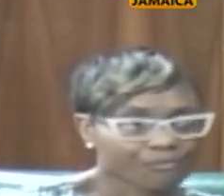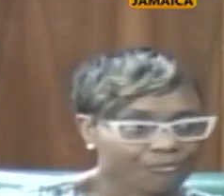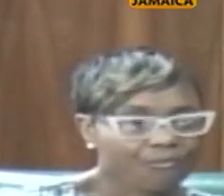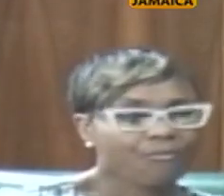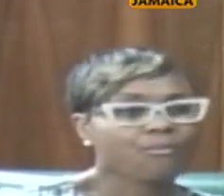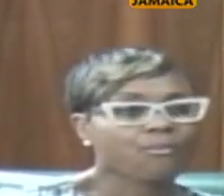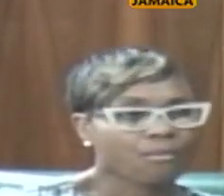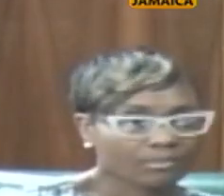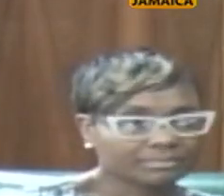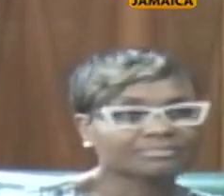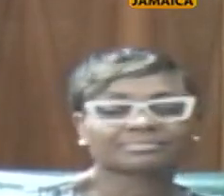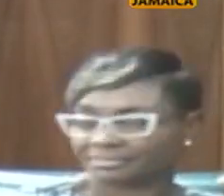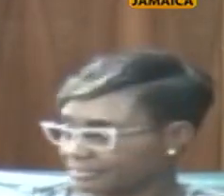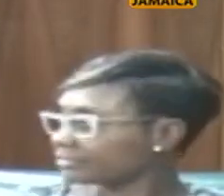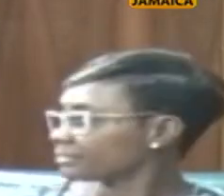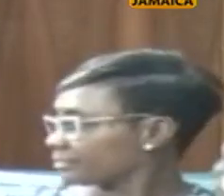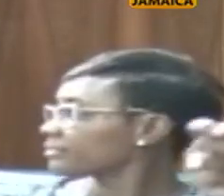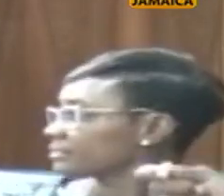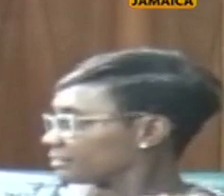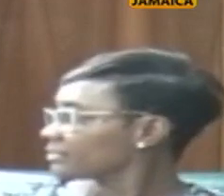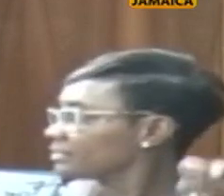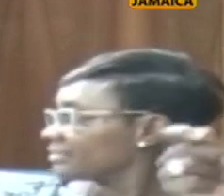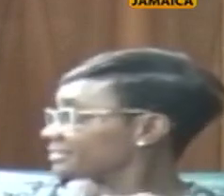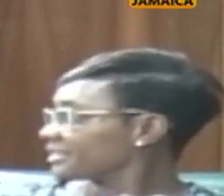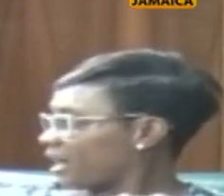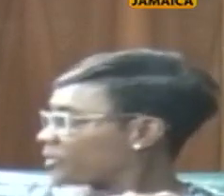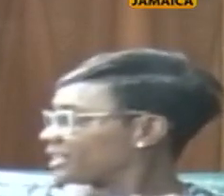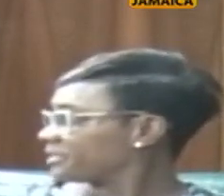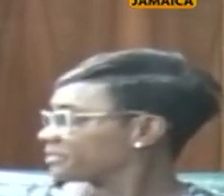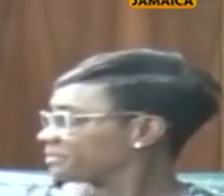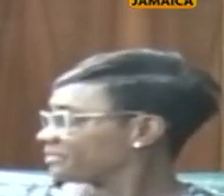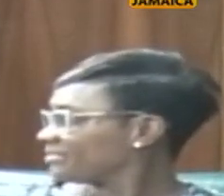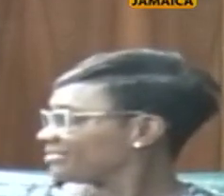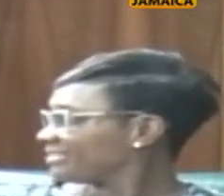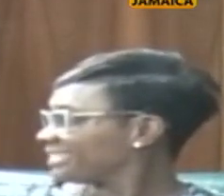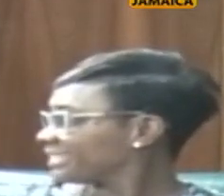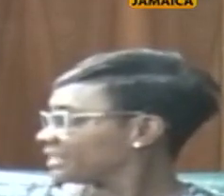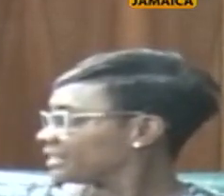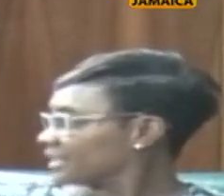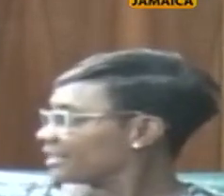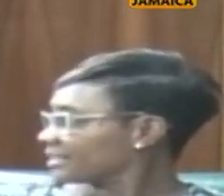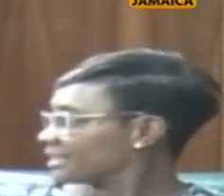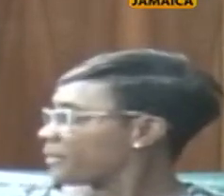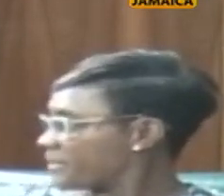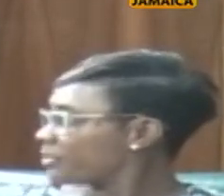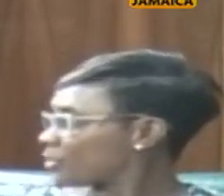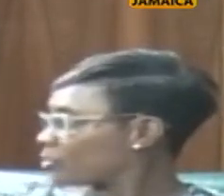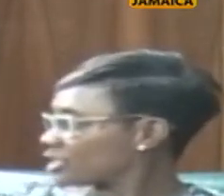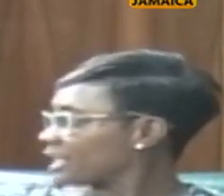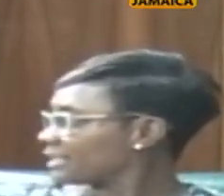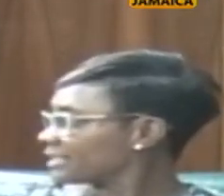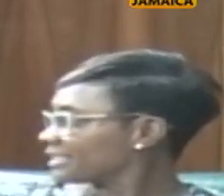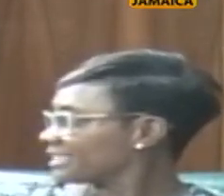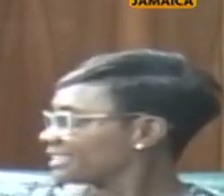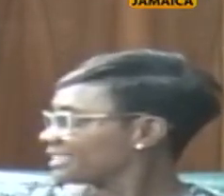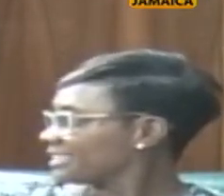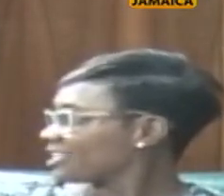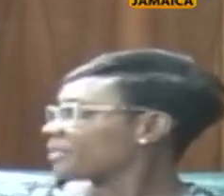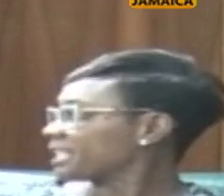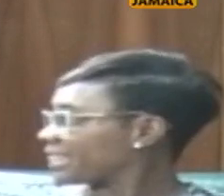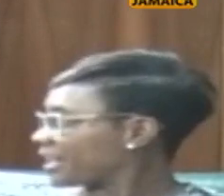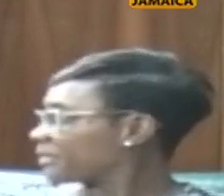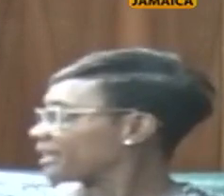constituencies, particularly as it relates to education. So the decision was for the